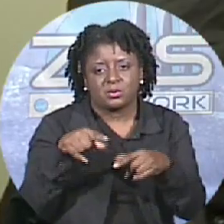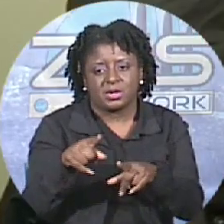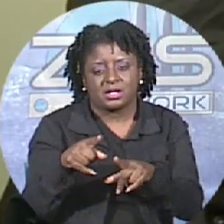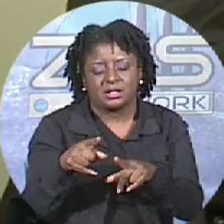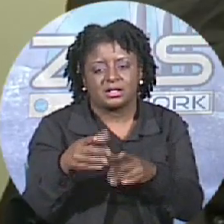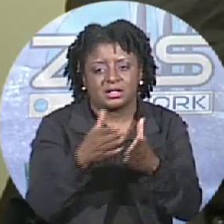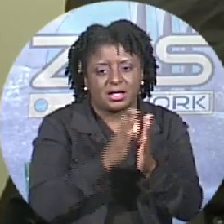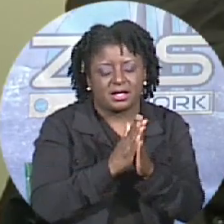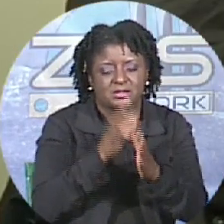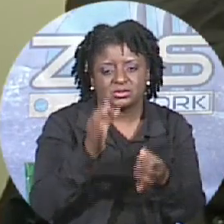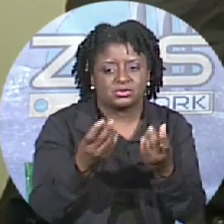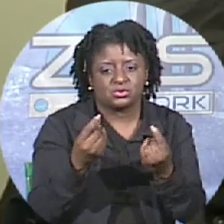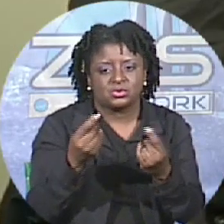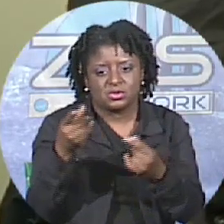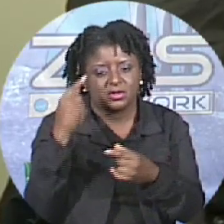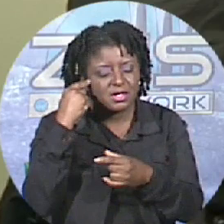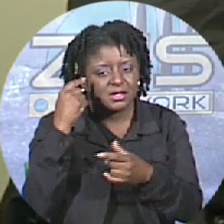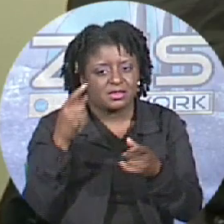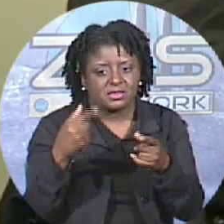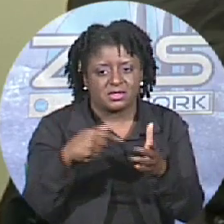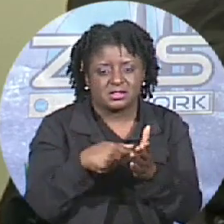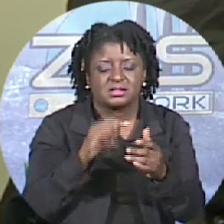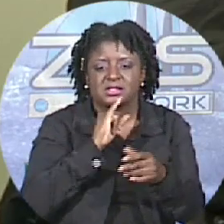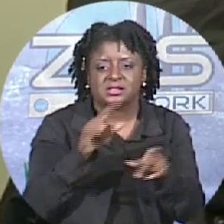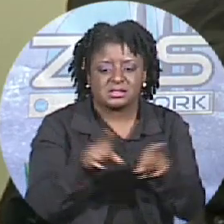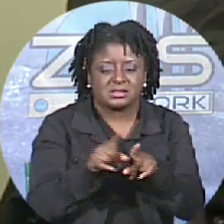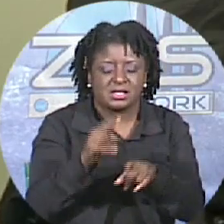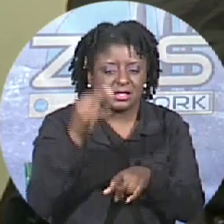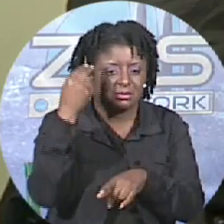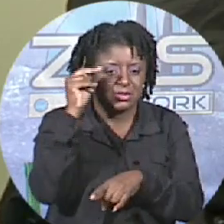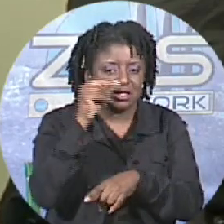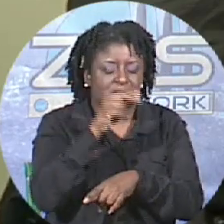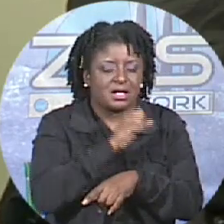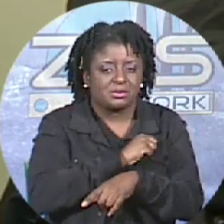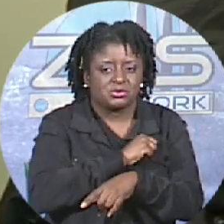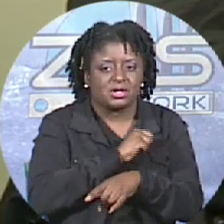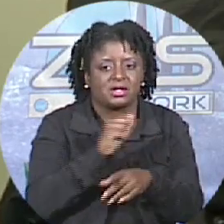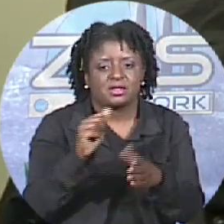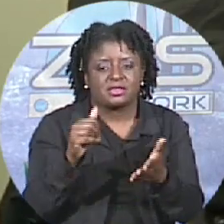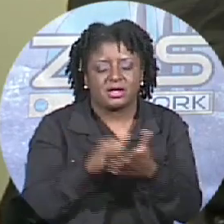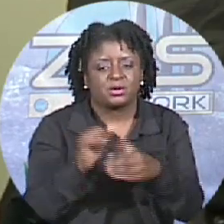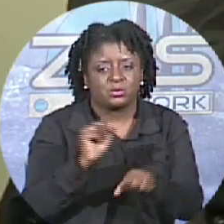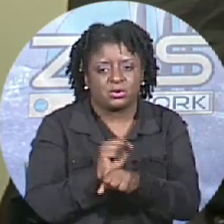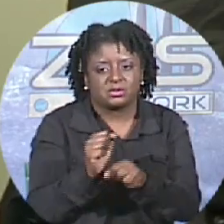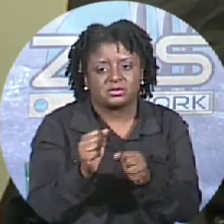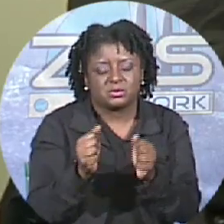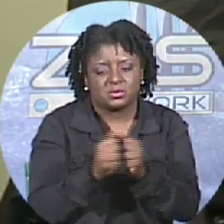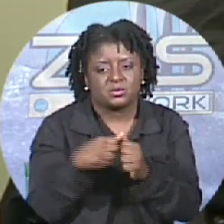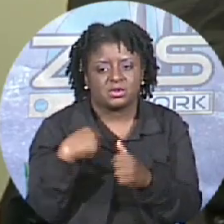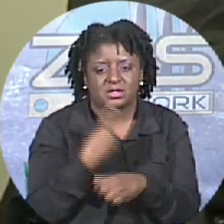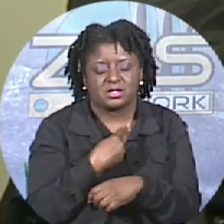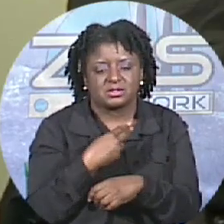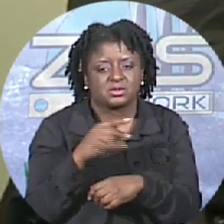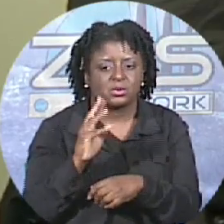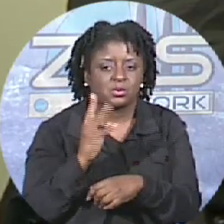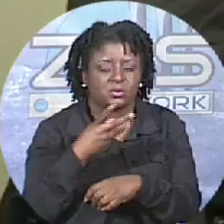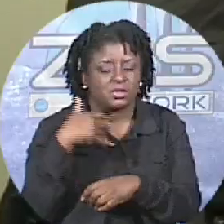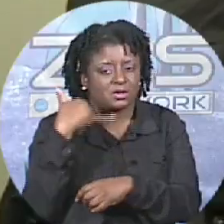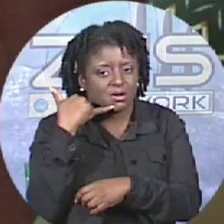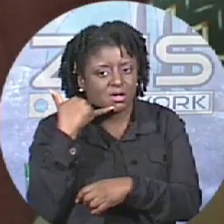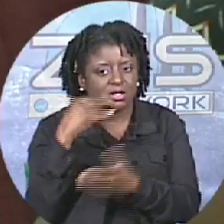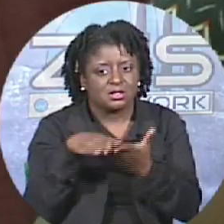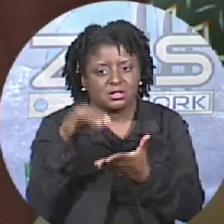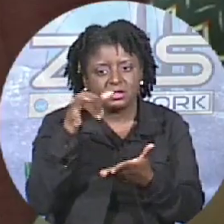same Neil Armstrong that works for us? And we called around and we found out that it was actually him. You know, so we were really taken